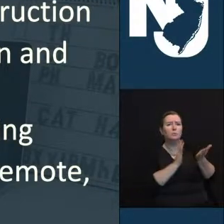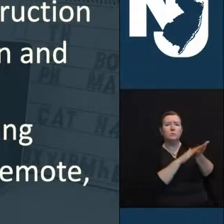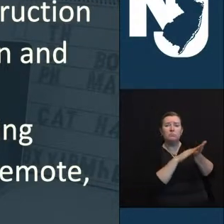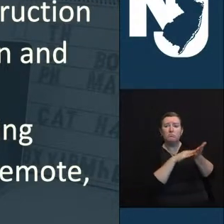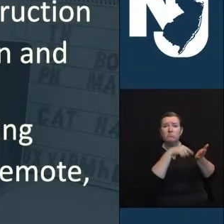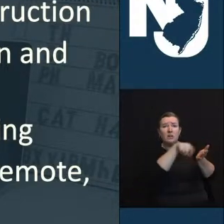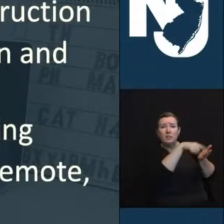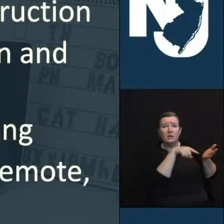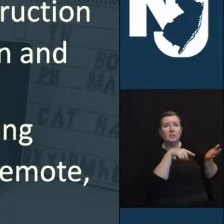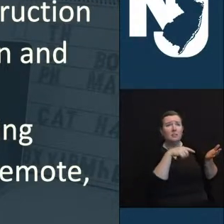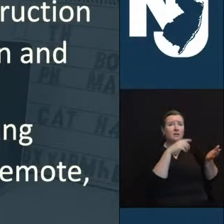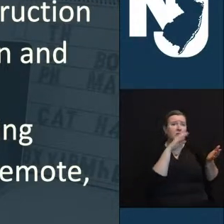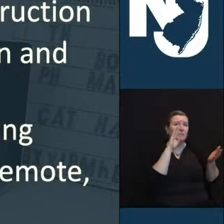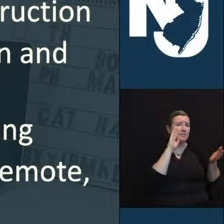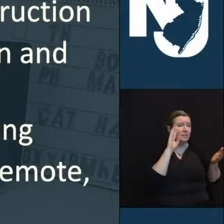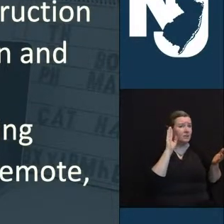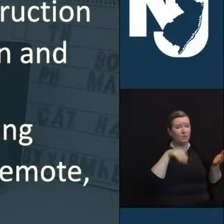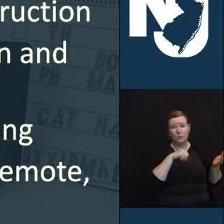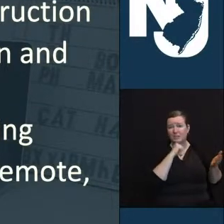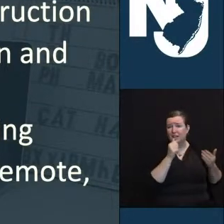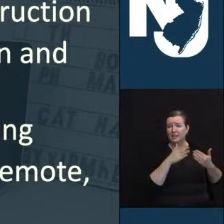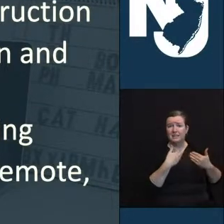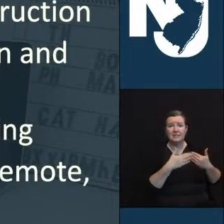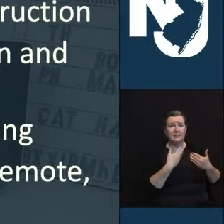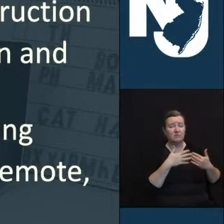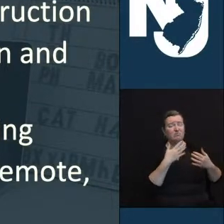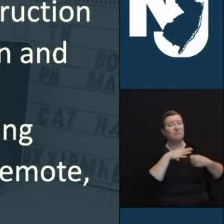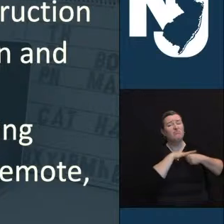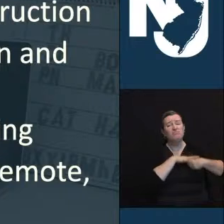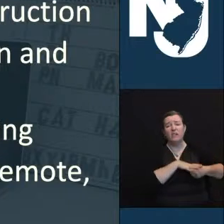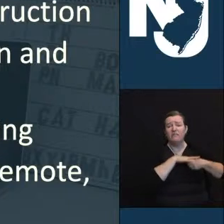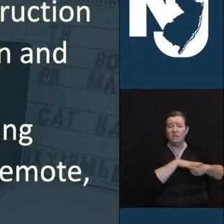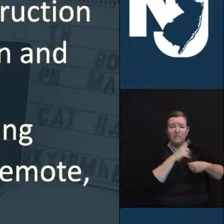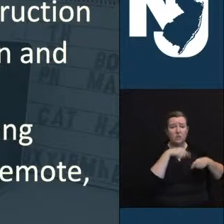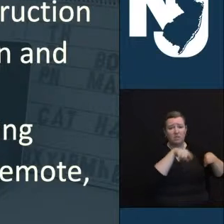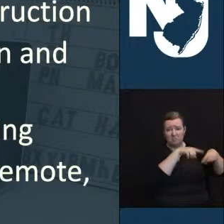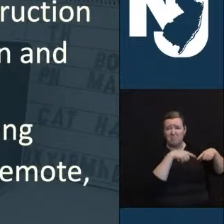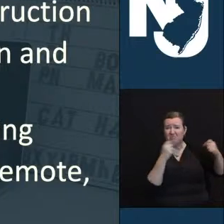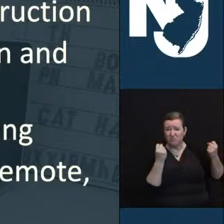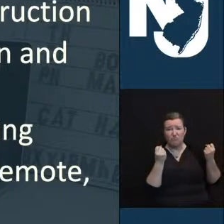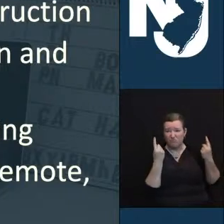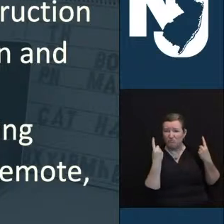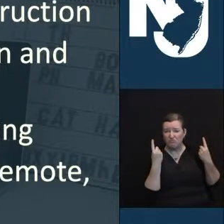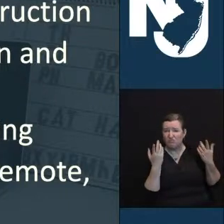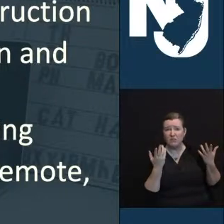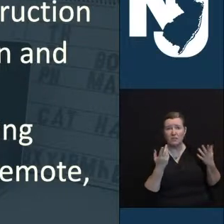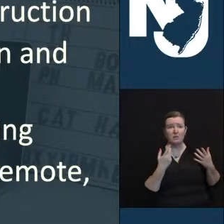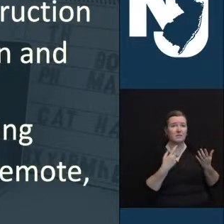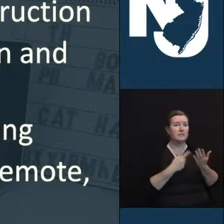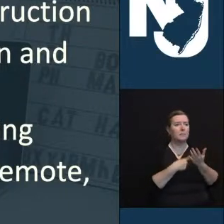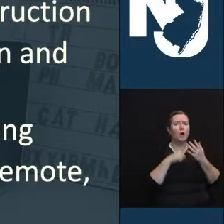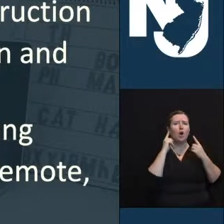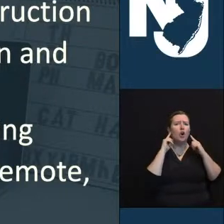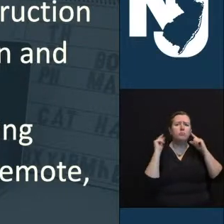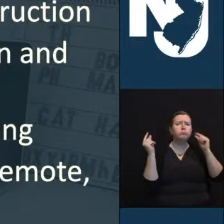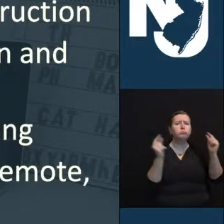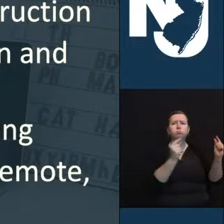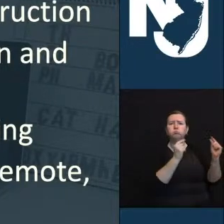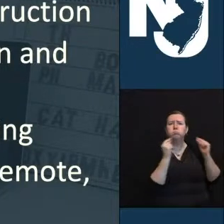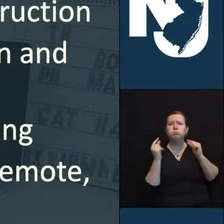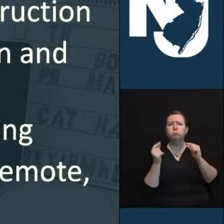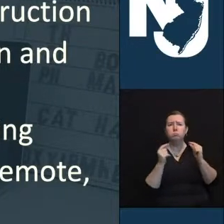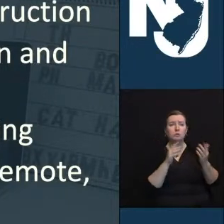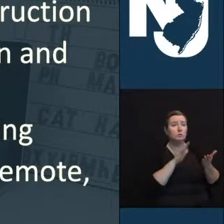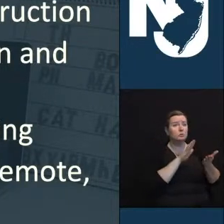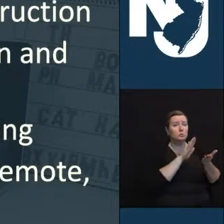also to run down information that we may hear out there that we're not necessarily getting through the reporting. We had a